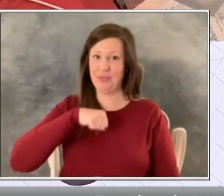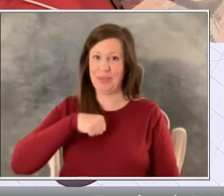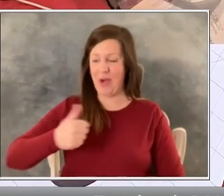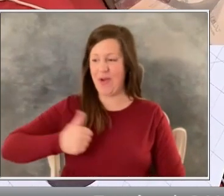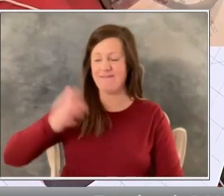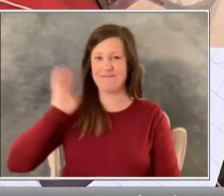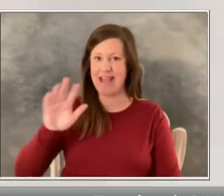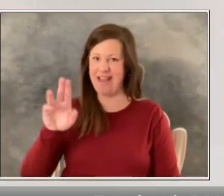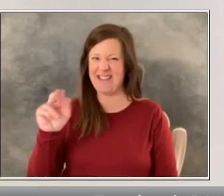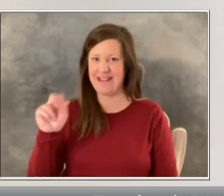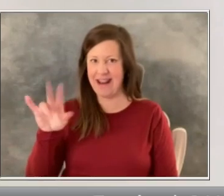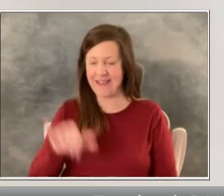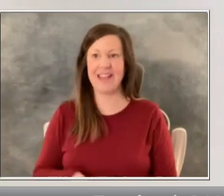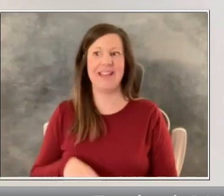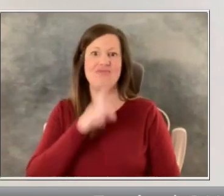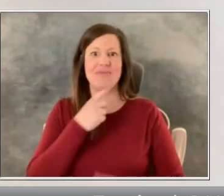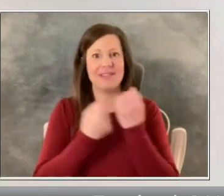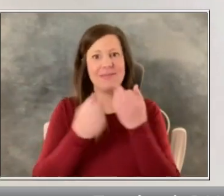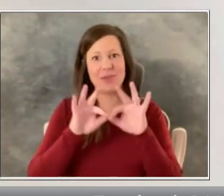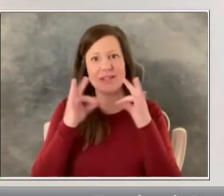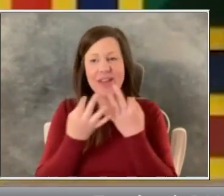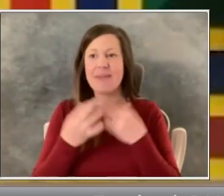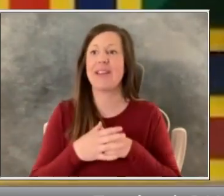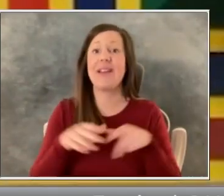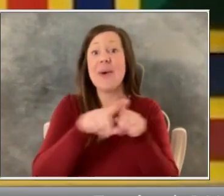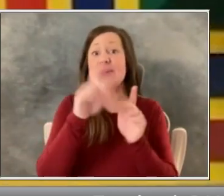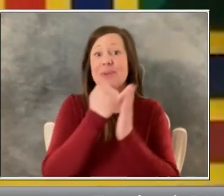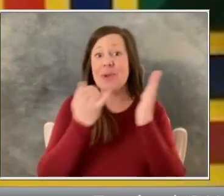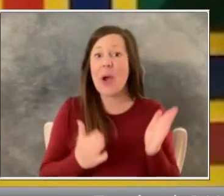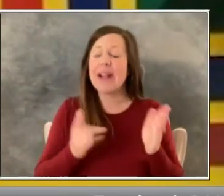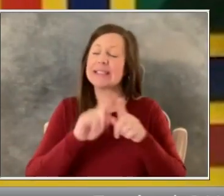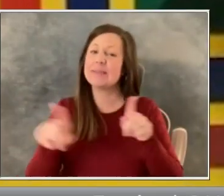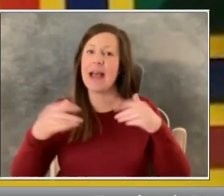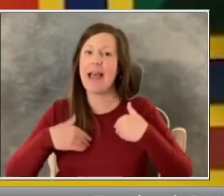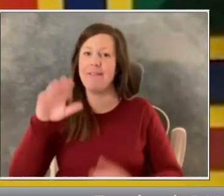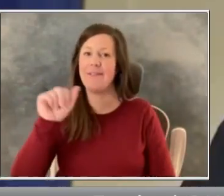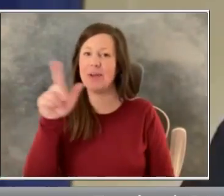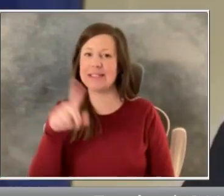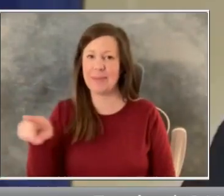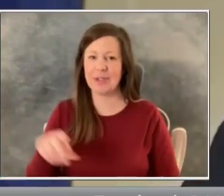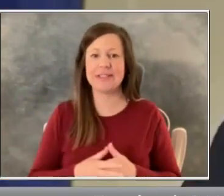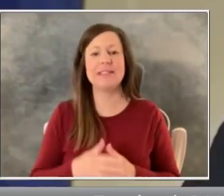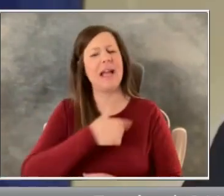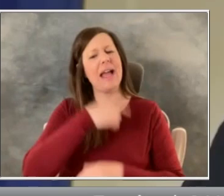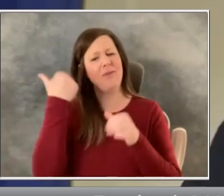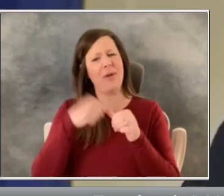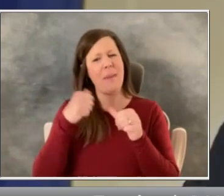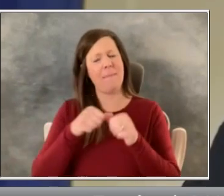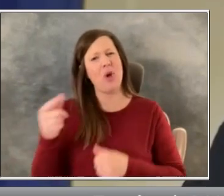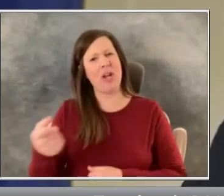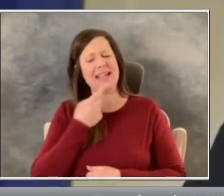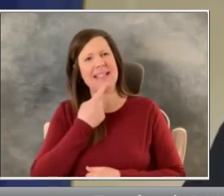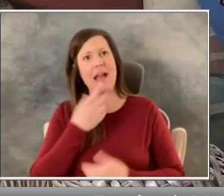artist. He's also living with Alzheimer's disease. I have memories of him telling me that, oh, I had this as a dream and